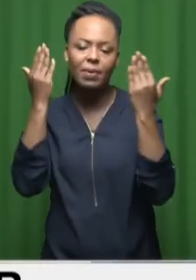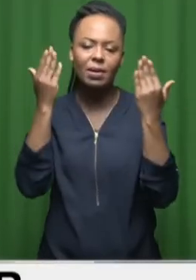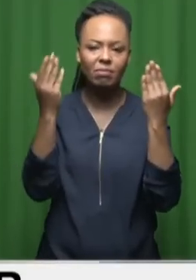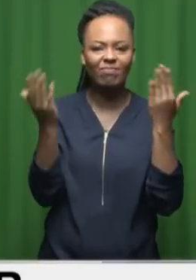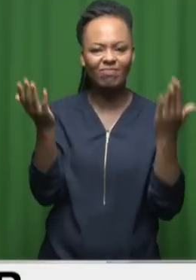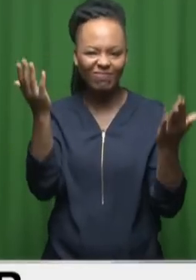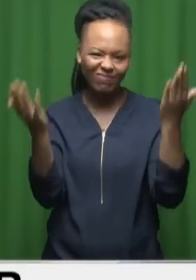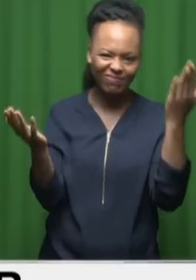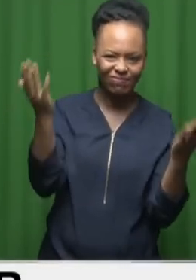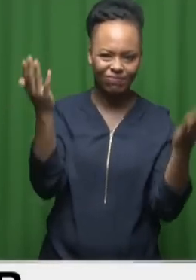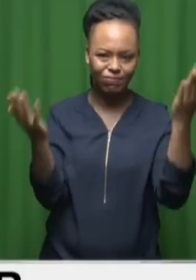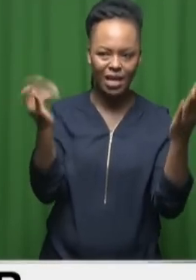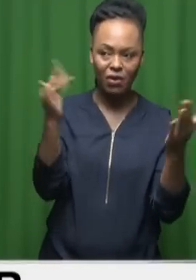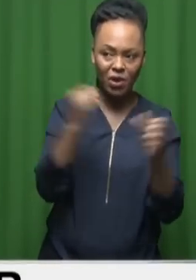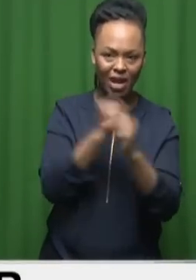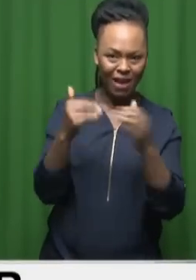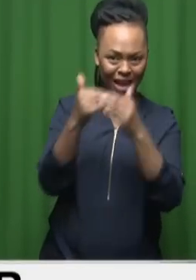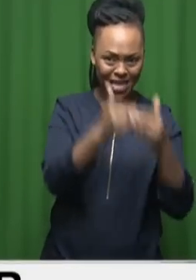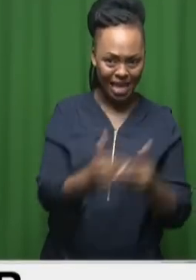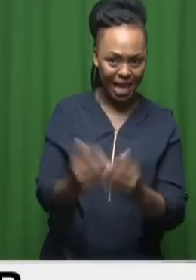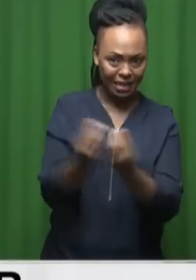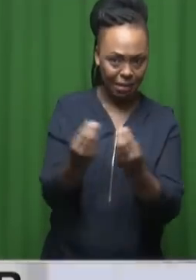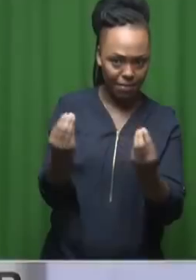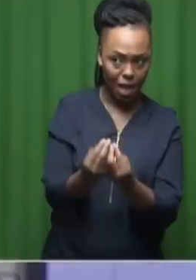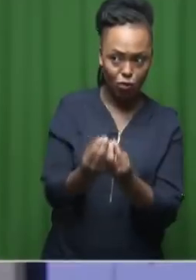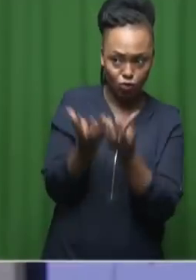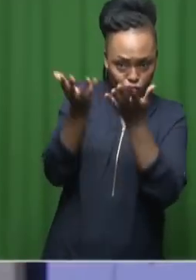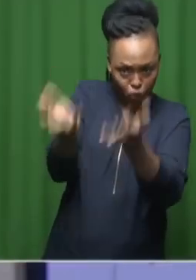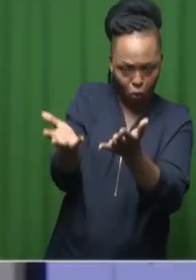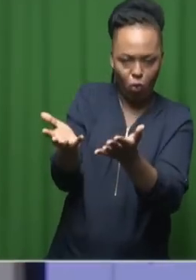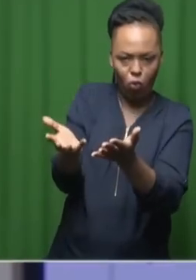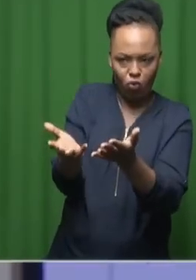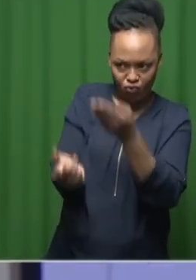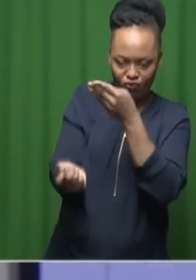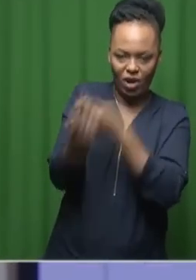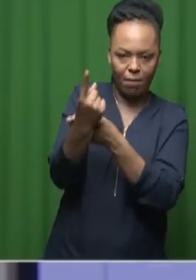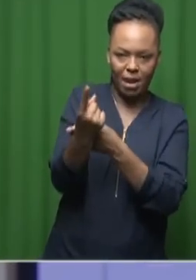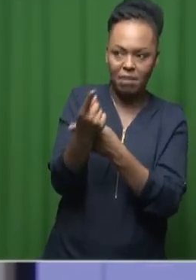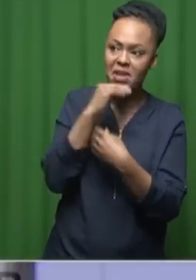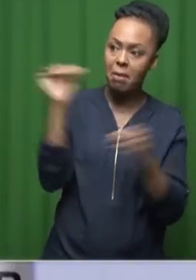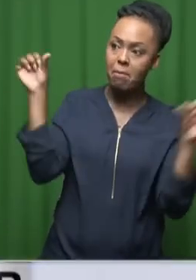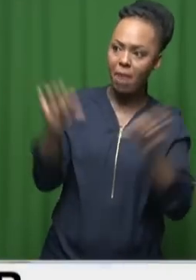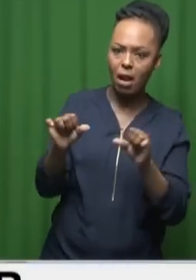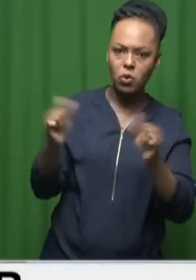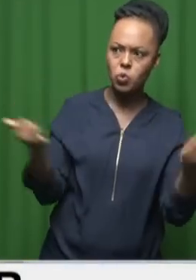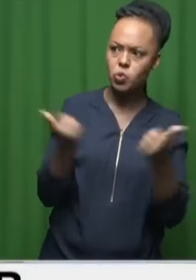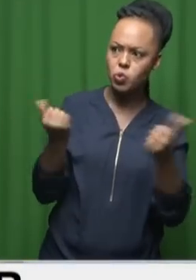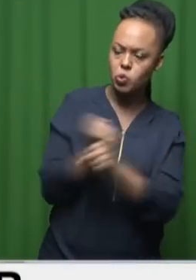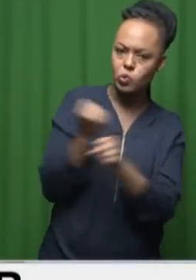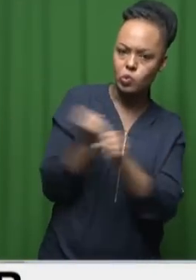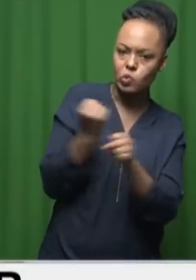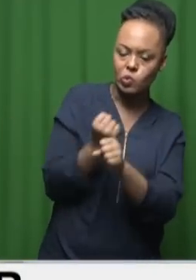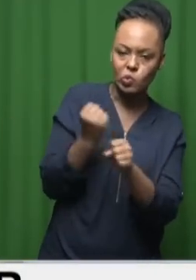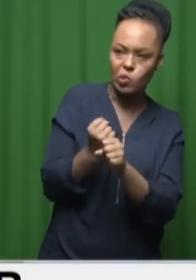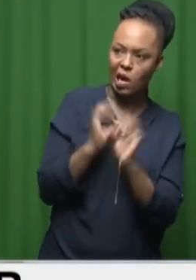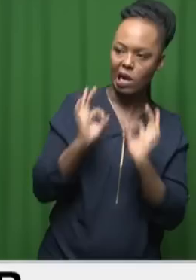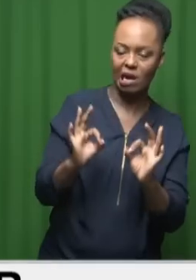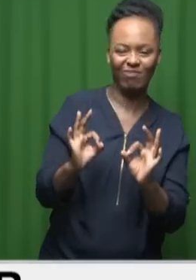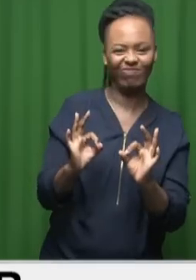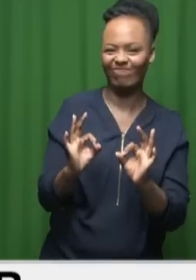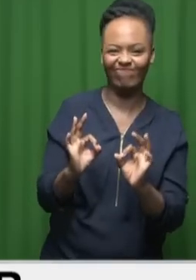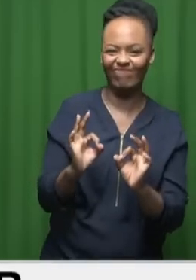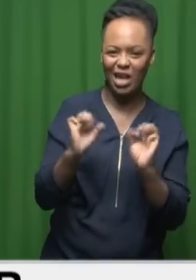haven't looked after something well, it's almost impossible to get it back to its pristine operational